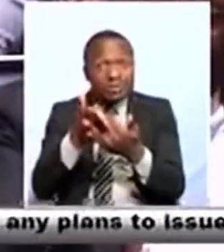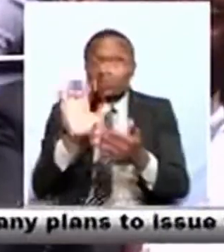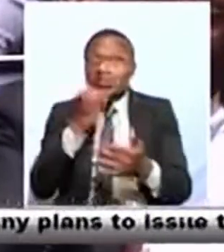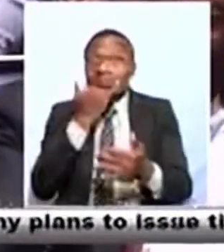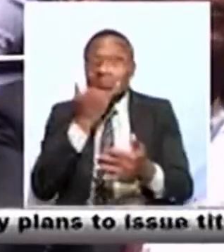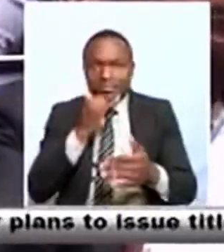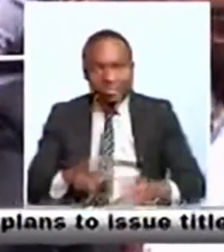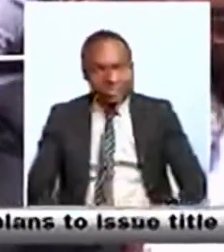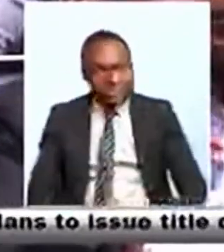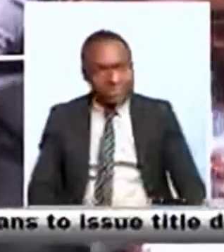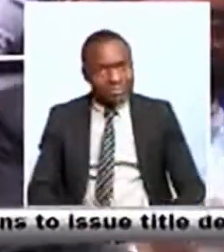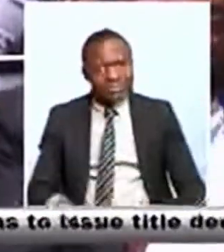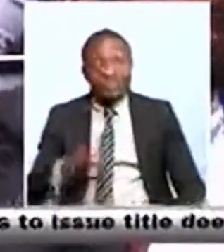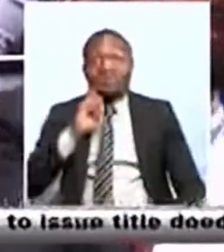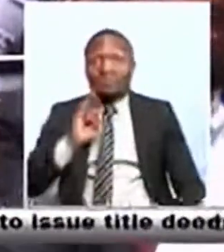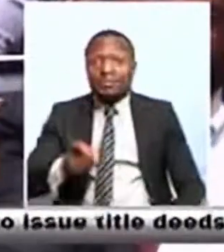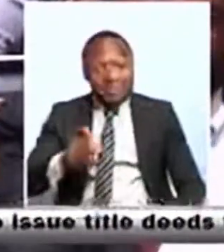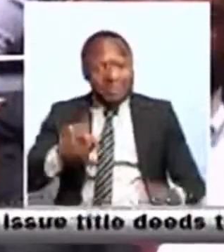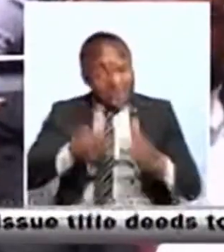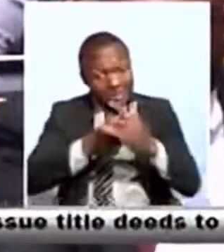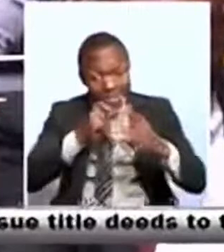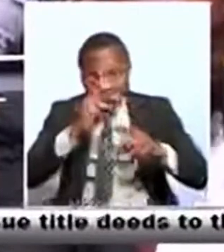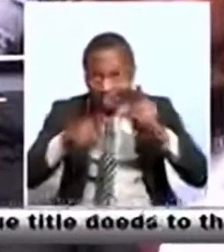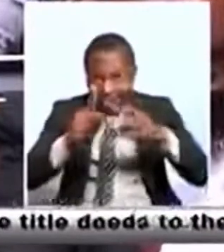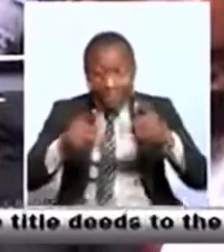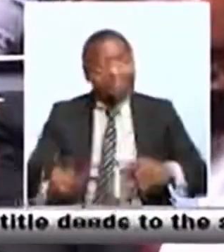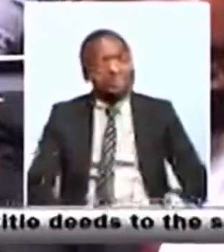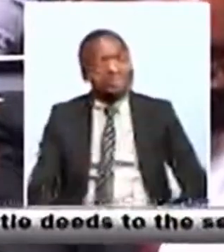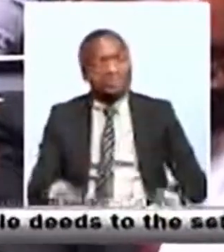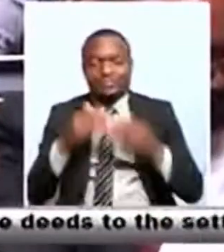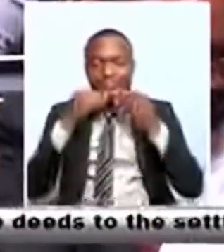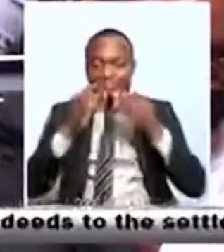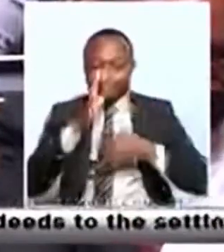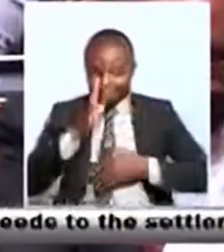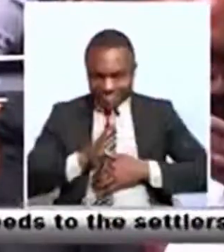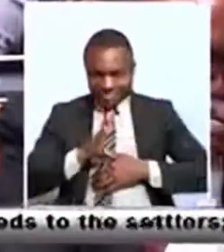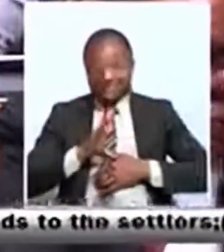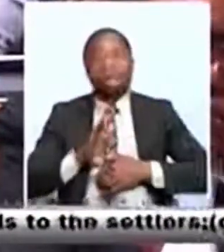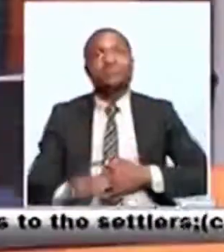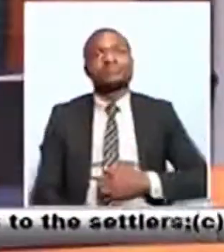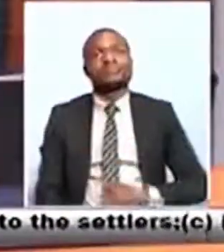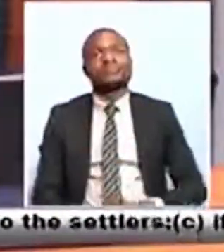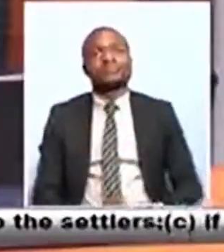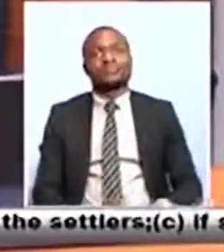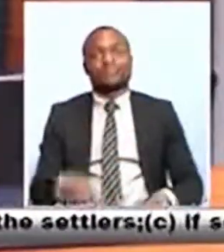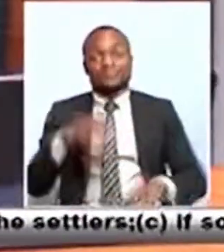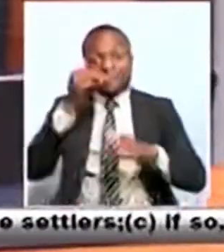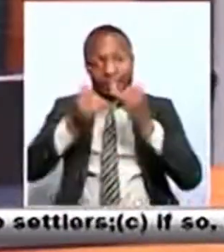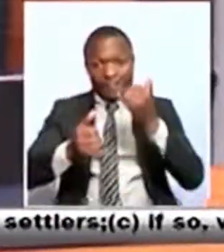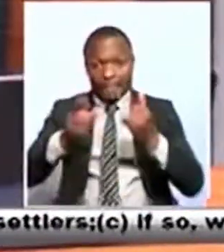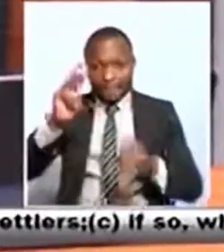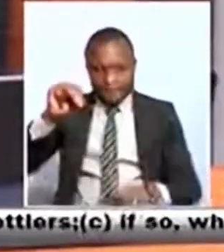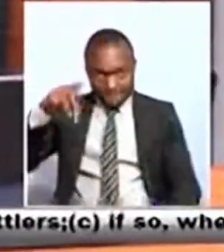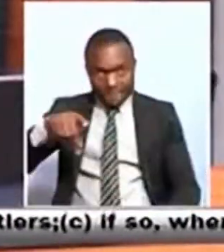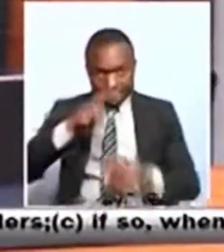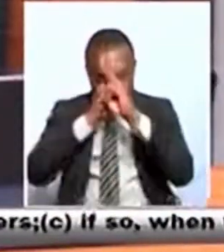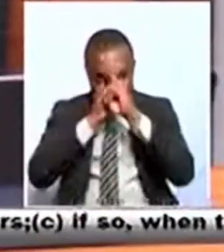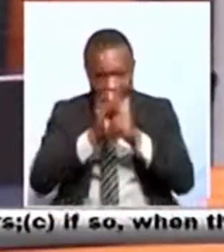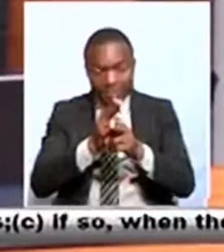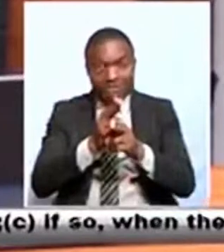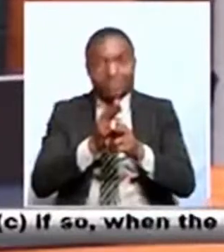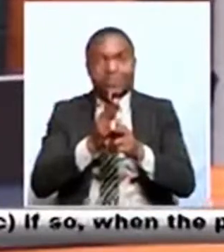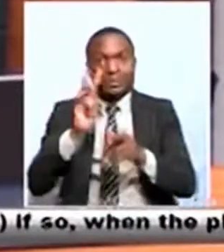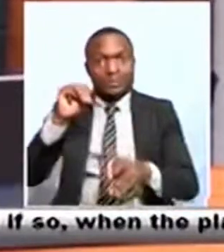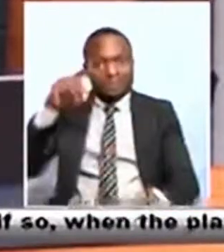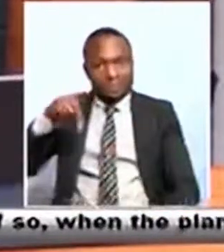And they have to start the process. That's what I'm saying. I thank you, Madam. The last member, the Honorable Member